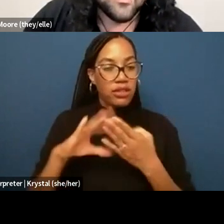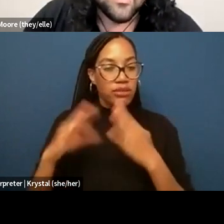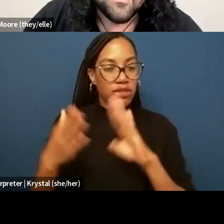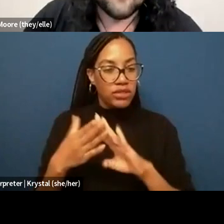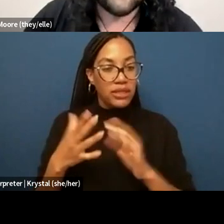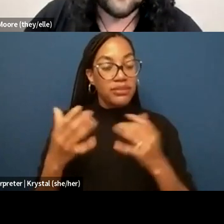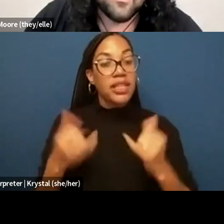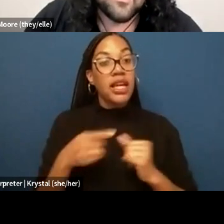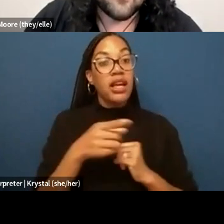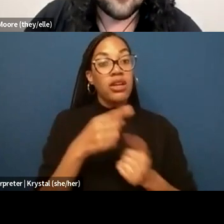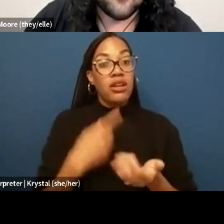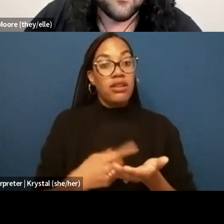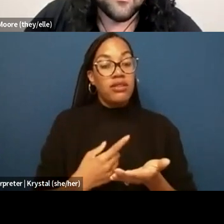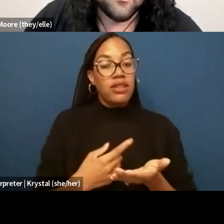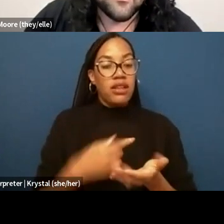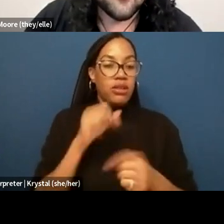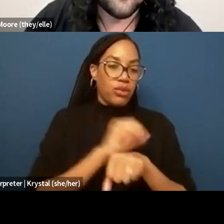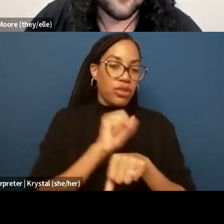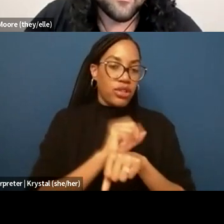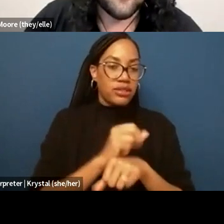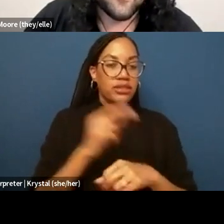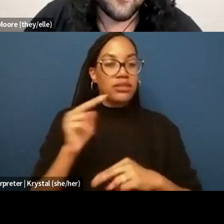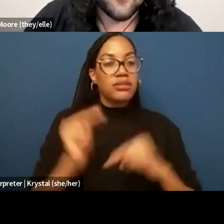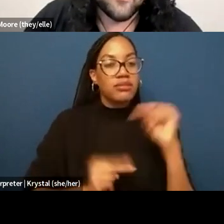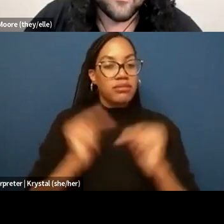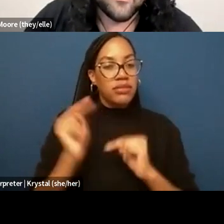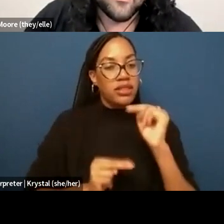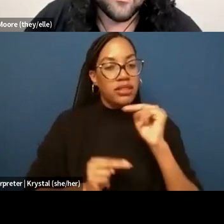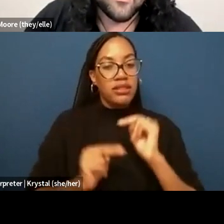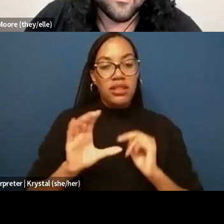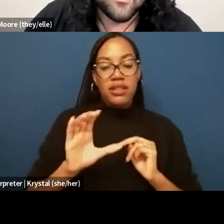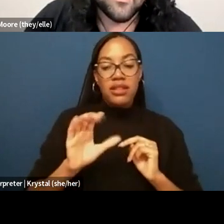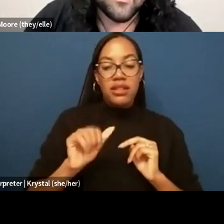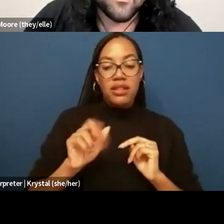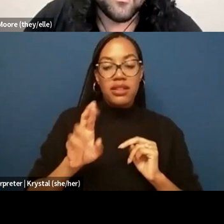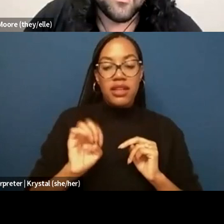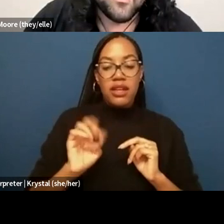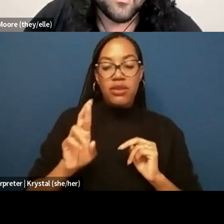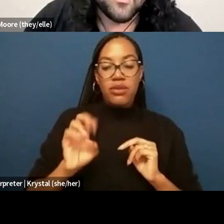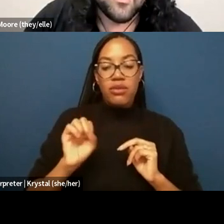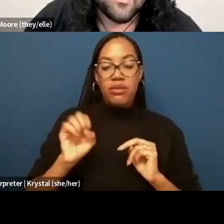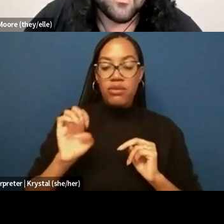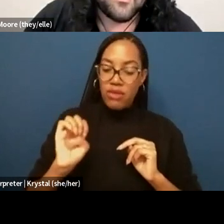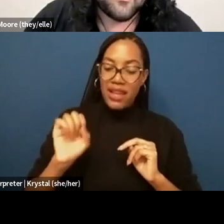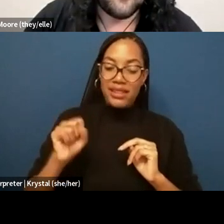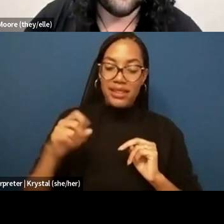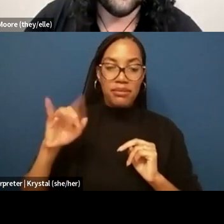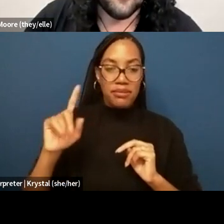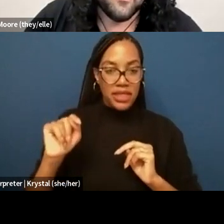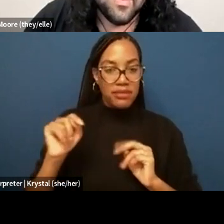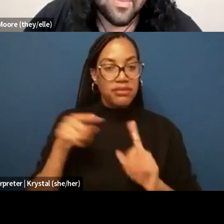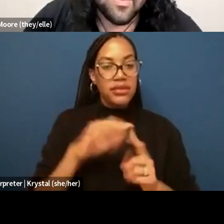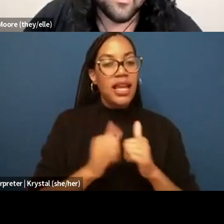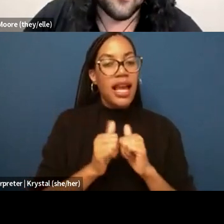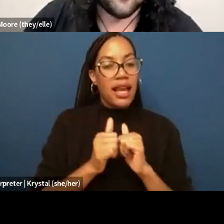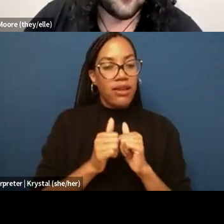been involved in building peer respite, how has institutionalized racism, whiteness in the mental health system